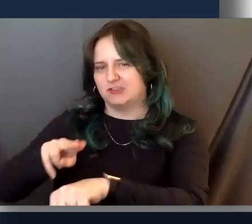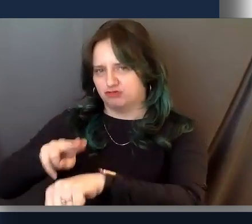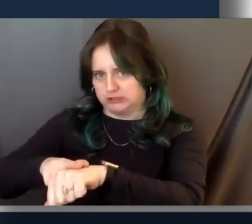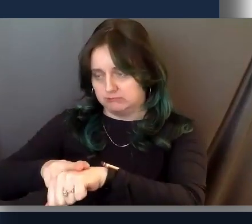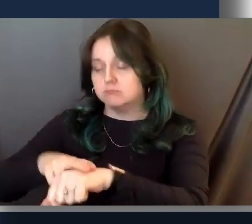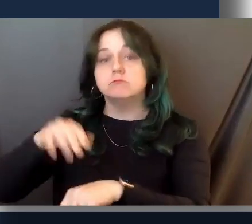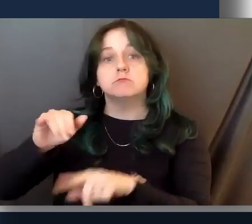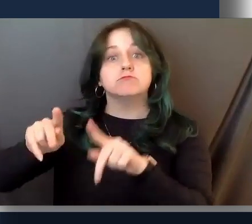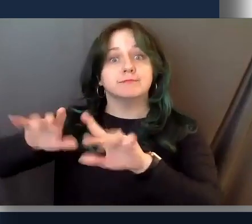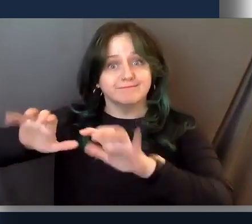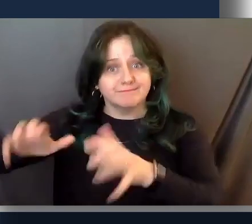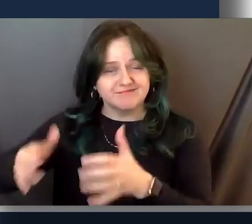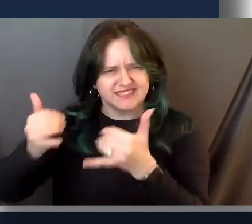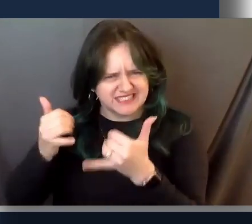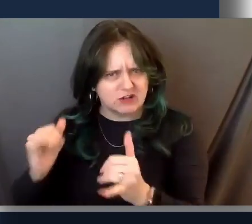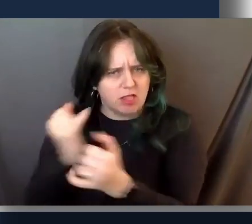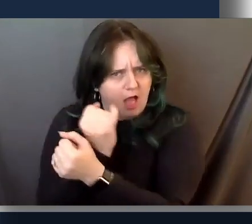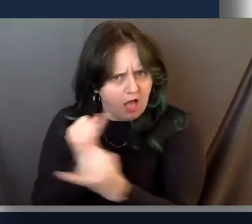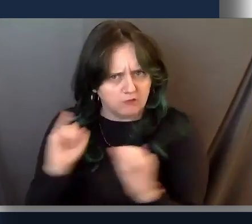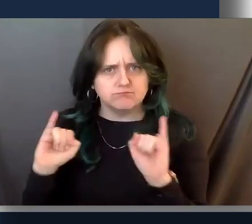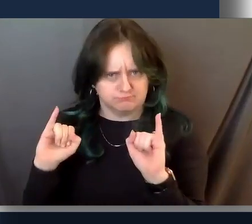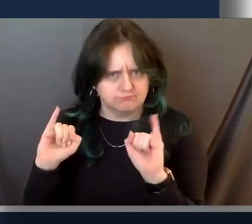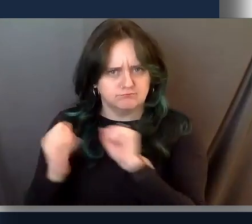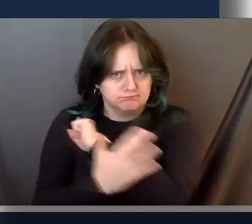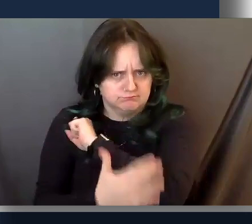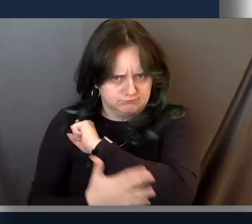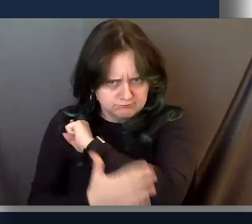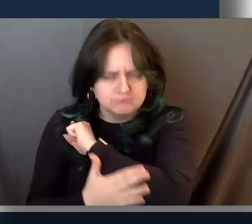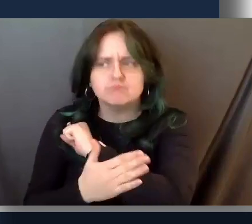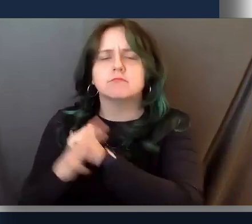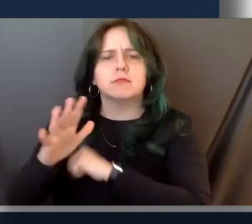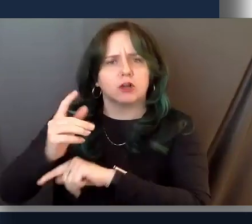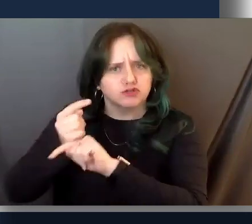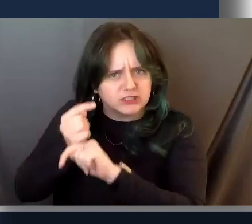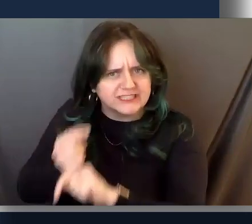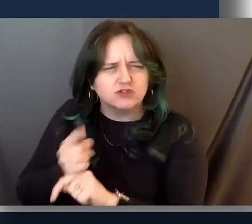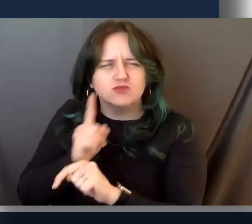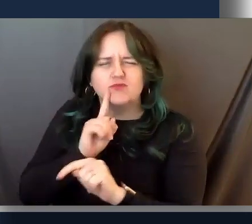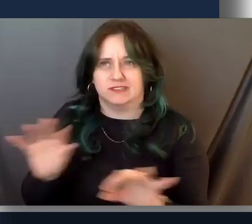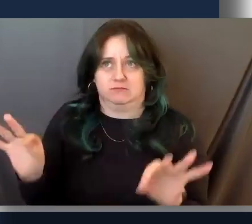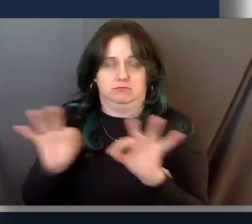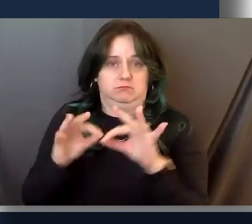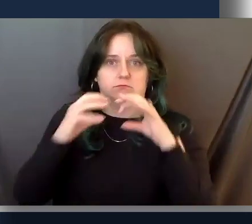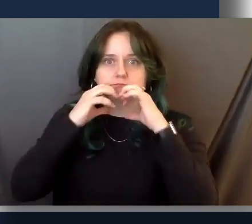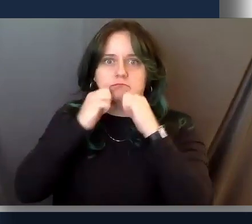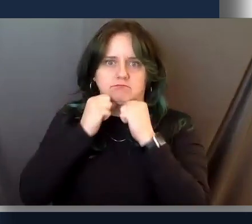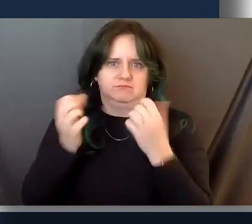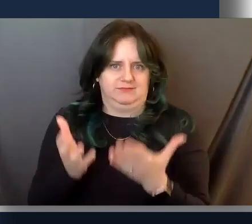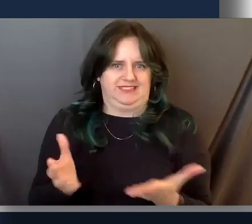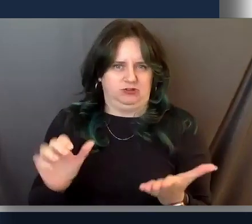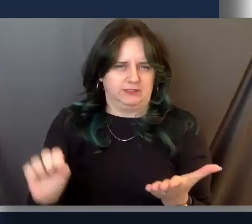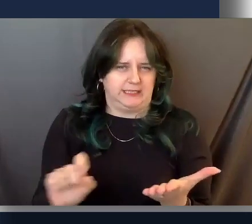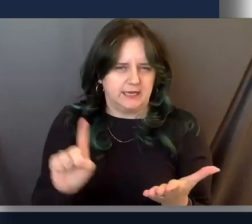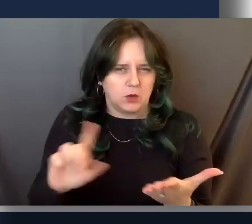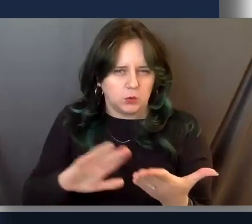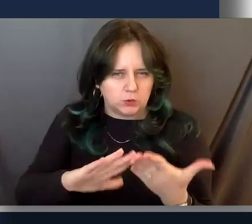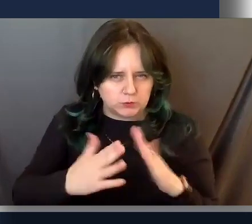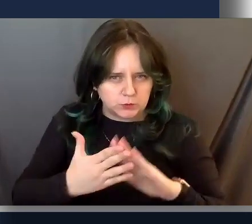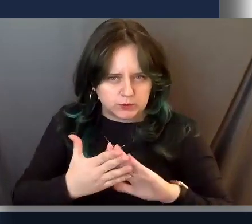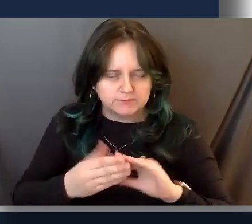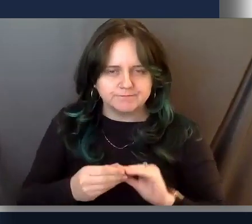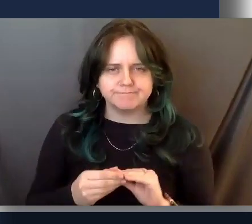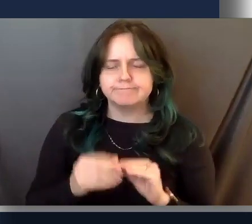their political sovereignty and cultural traditions as vital members of the San Diego community. We acknowledge their